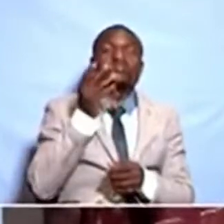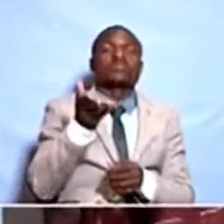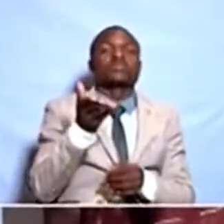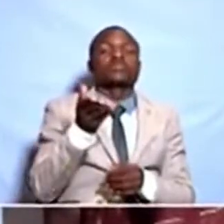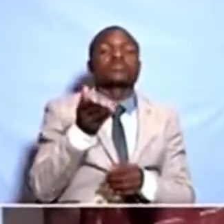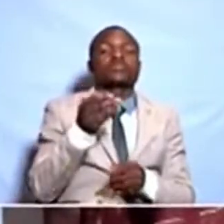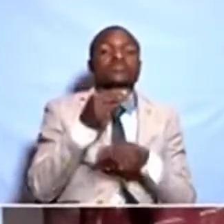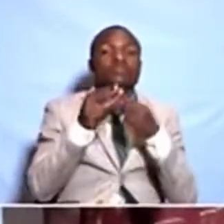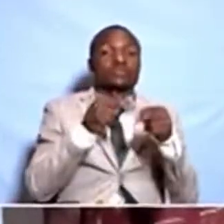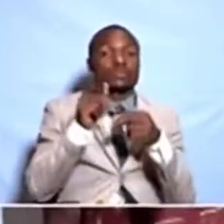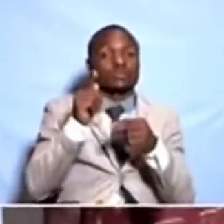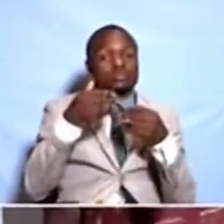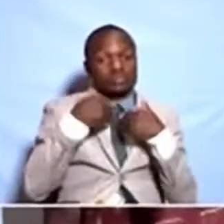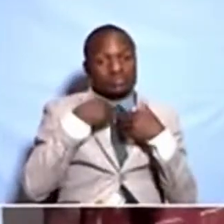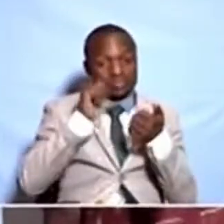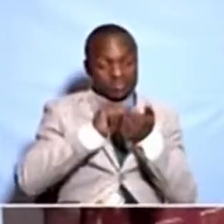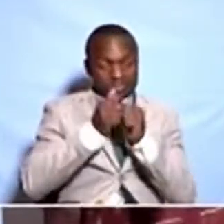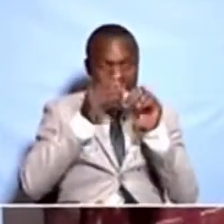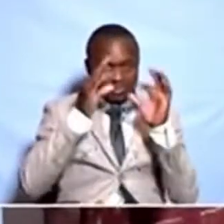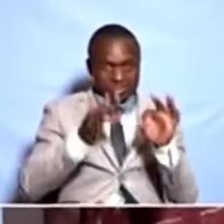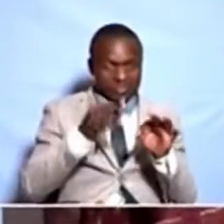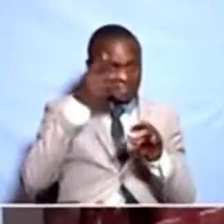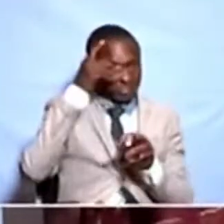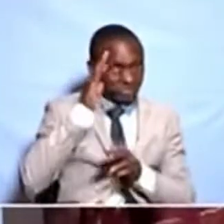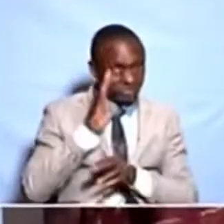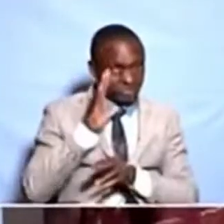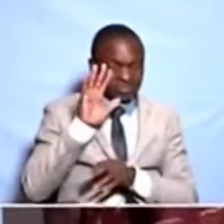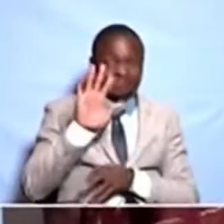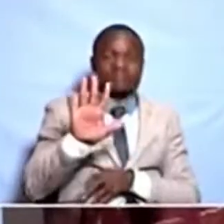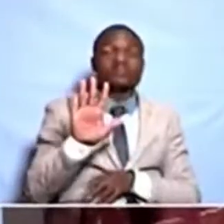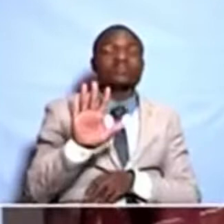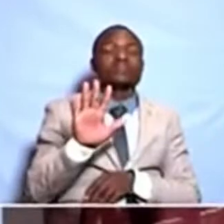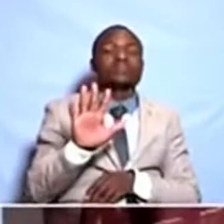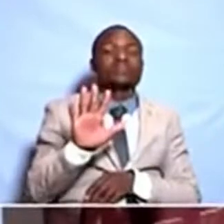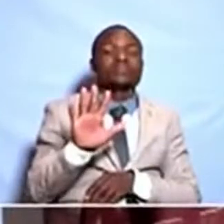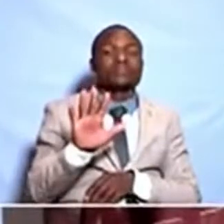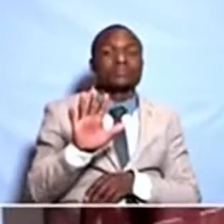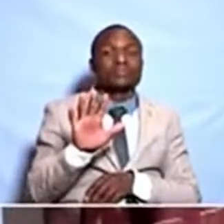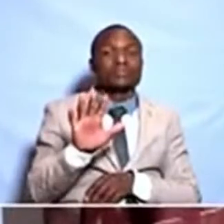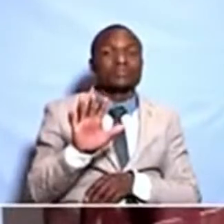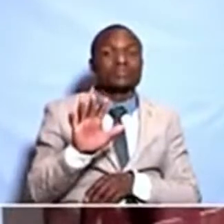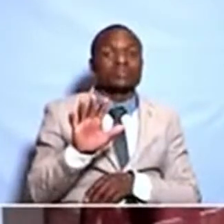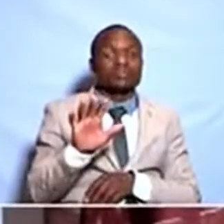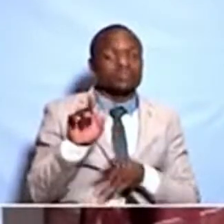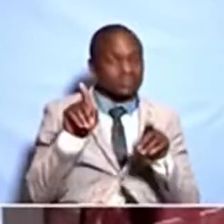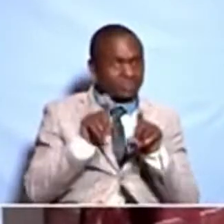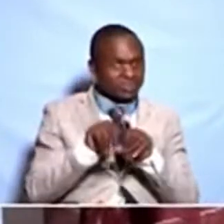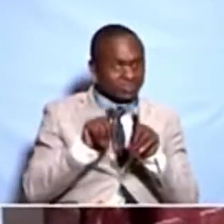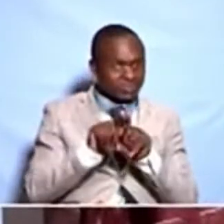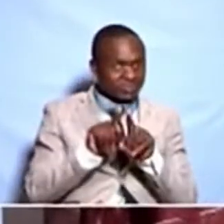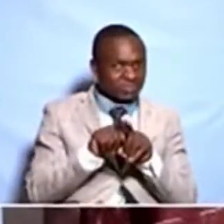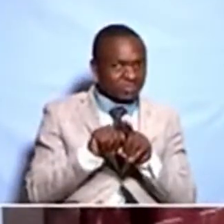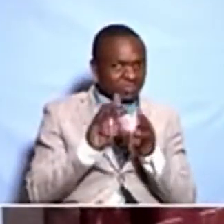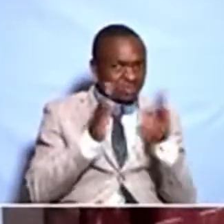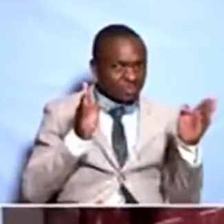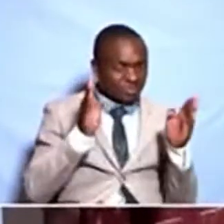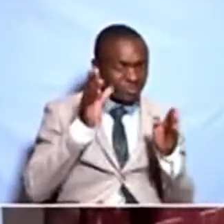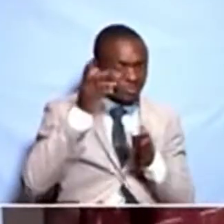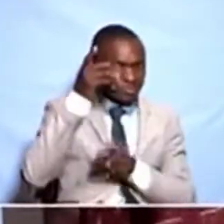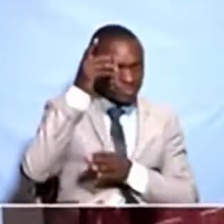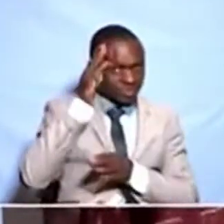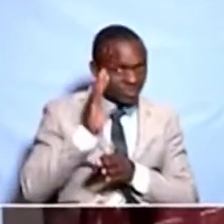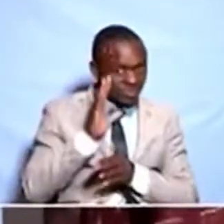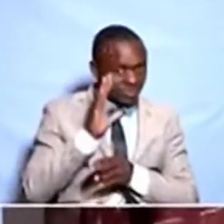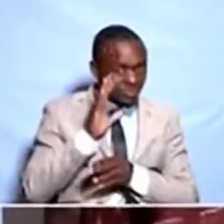would have a problem. But if the colors that are there and the prominent color is, because usually there will be a prominent